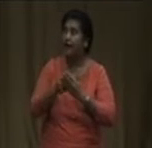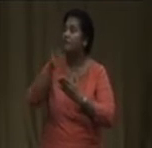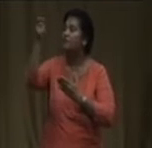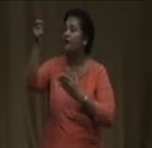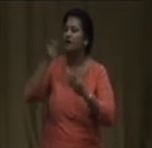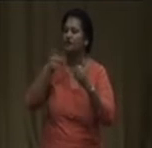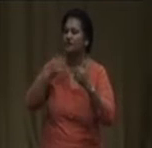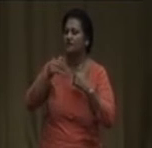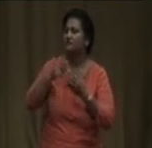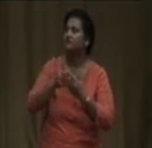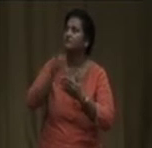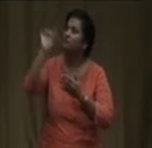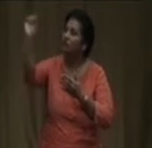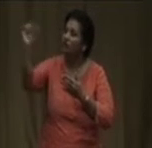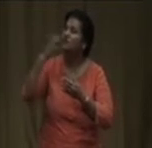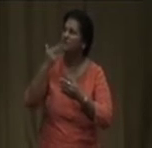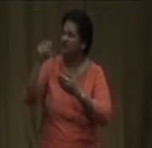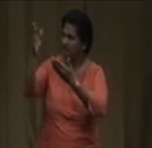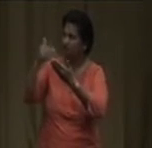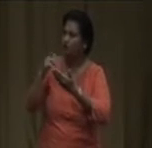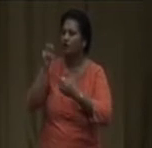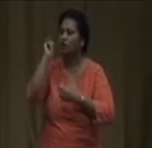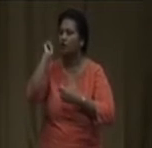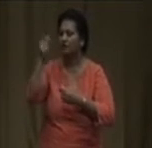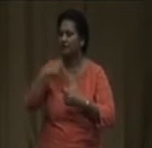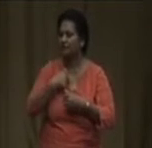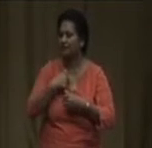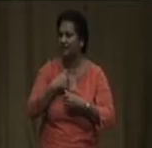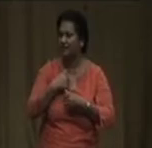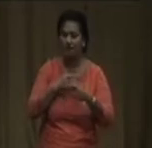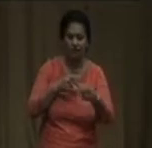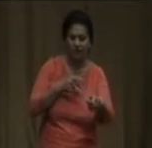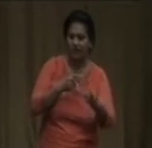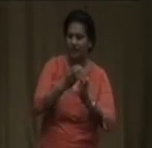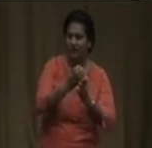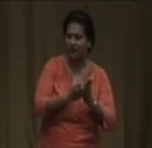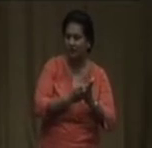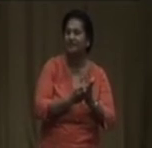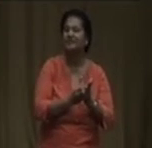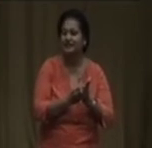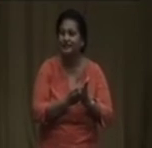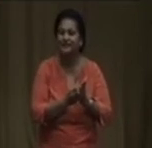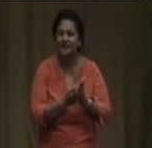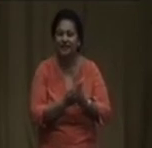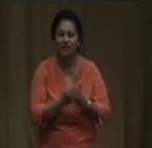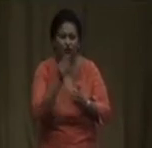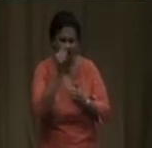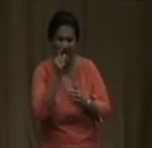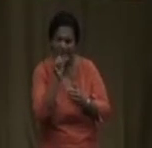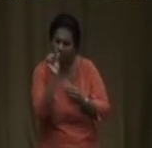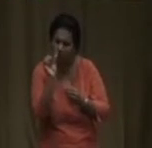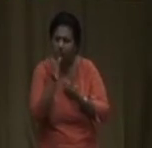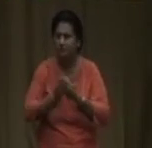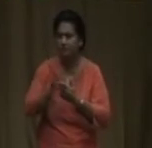for an hour's worth of tutorial support or whatever. So, I mean, these are different opportunities that different institutions can think about in terms